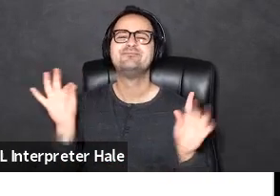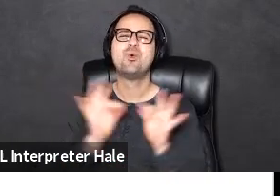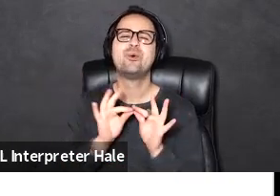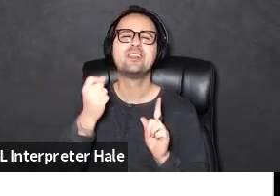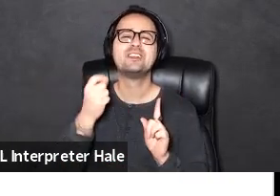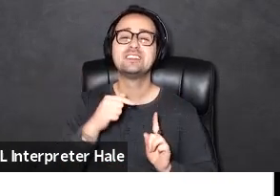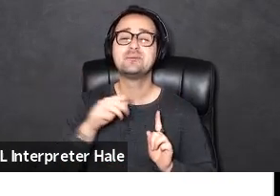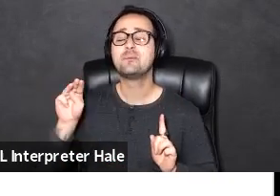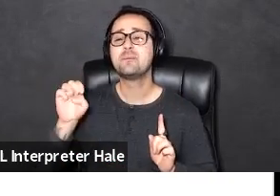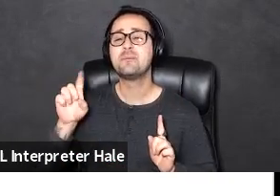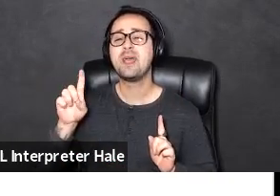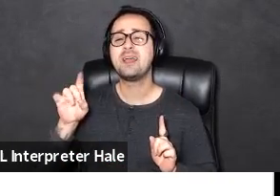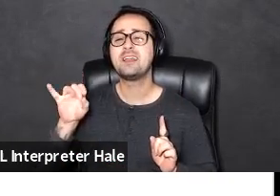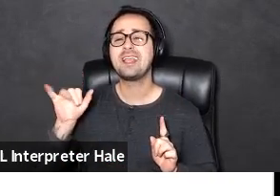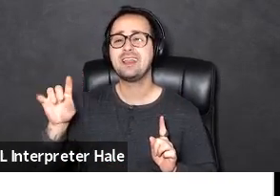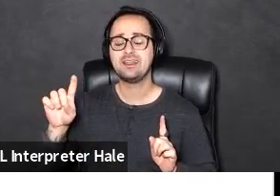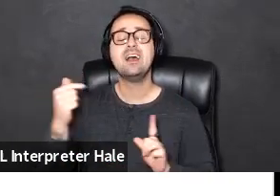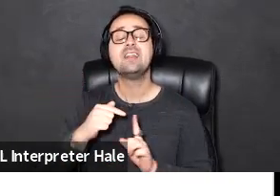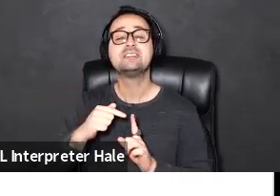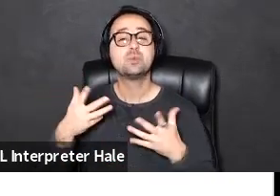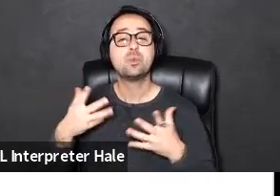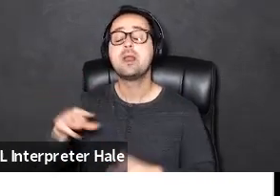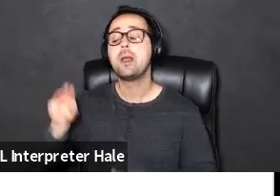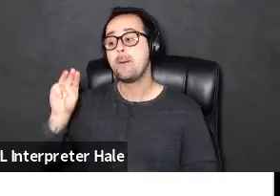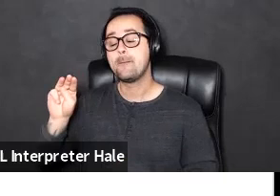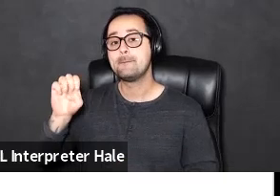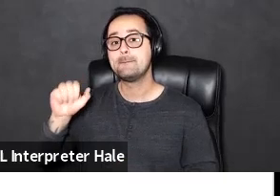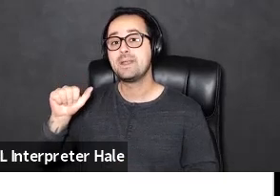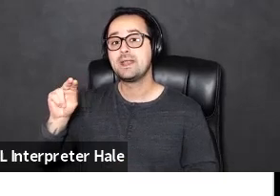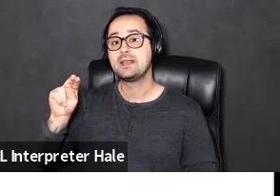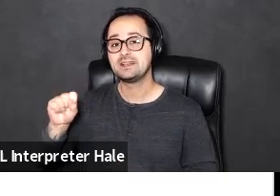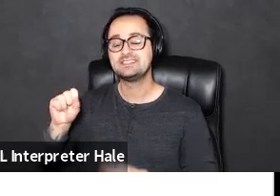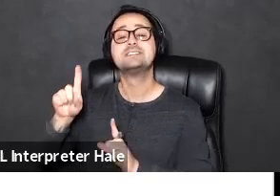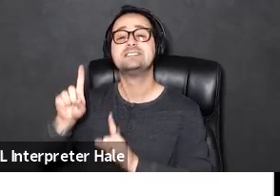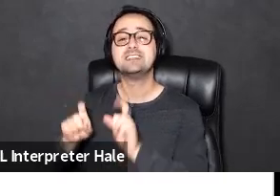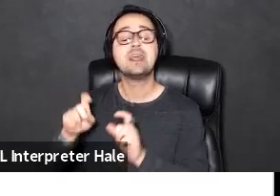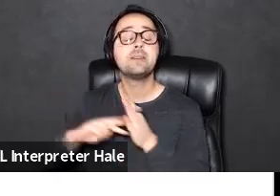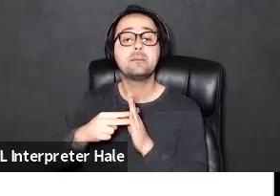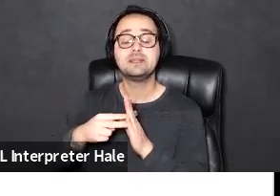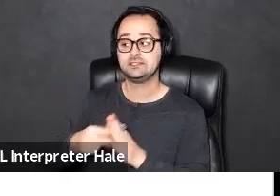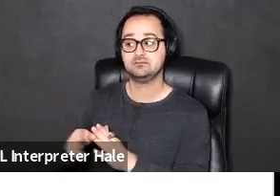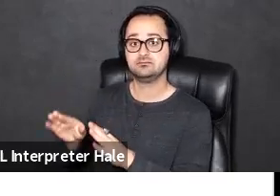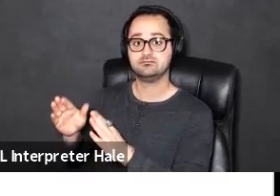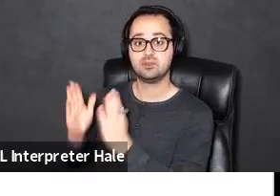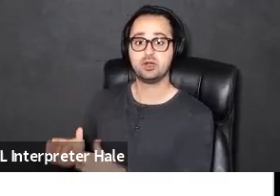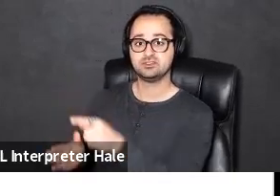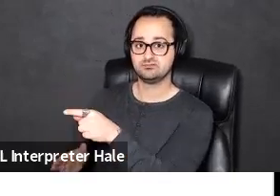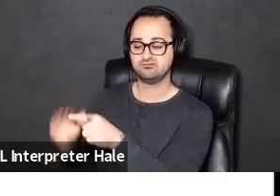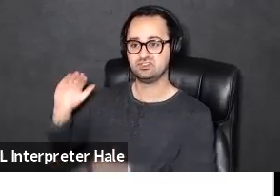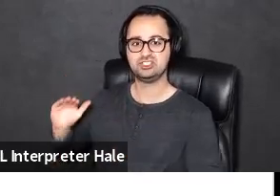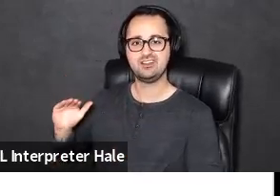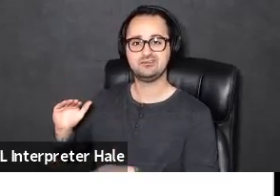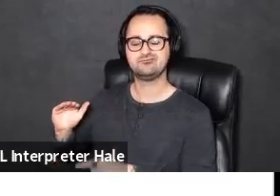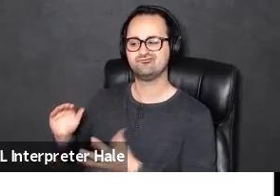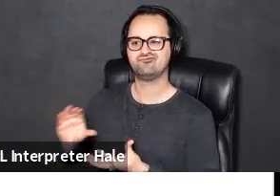is that it is means tested. It means that the individual, that's your child, can only have a certain amount of